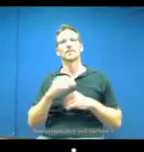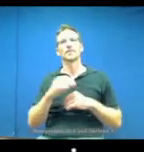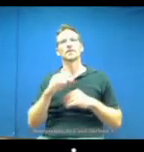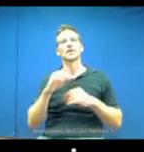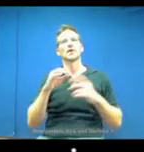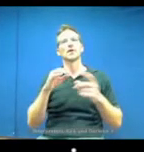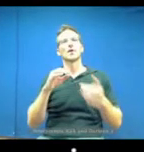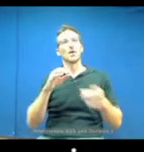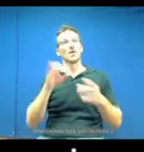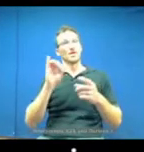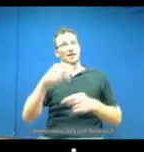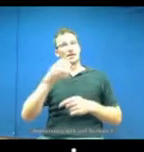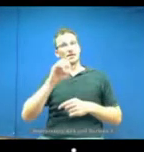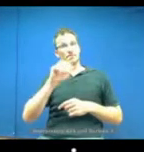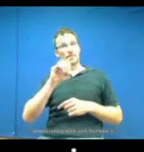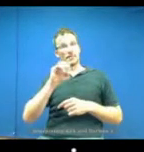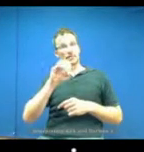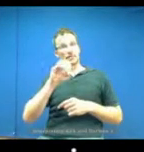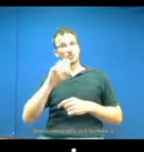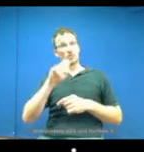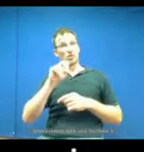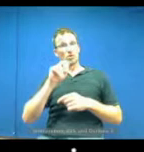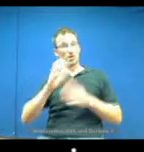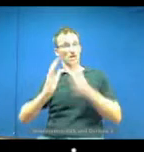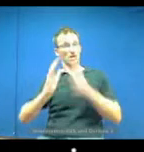a result primarily to protect